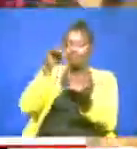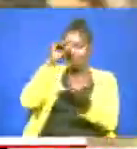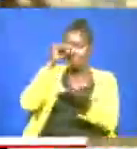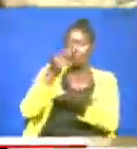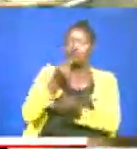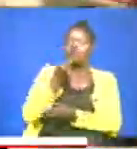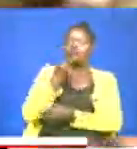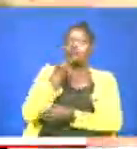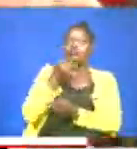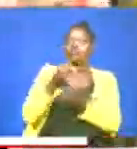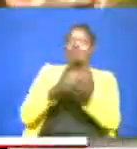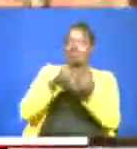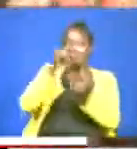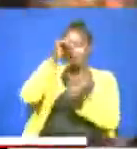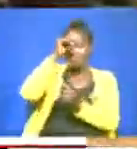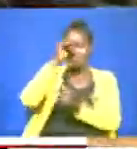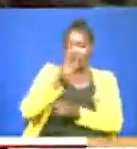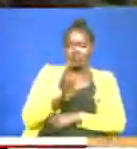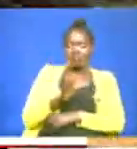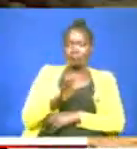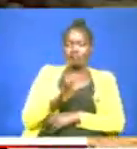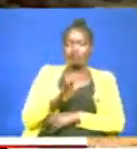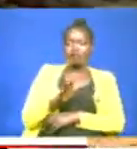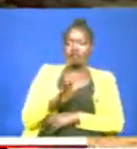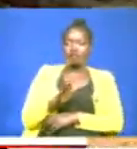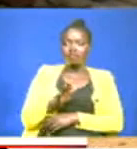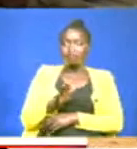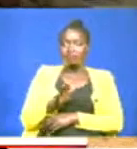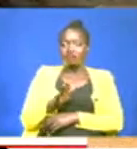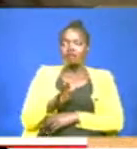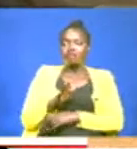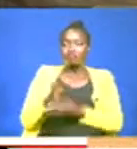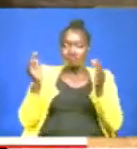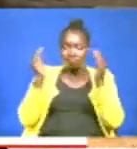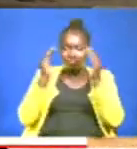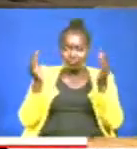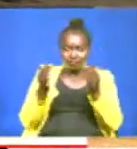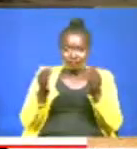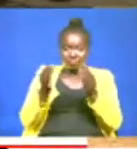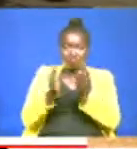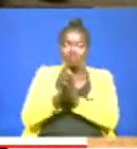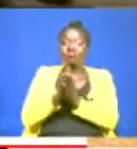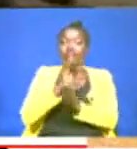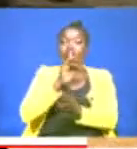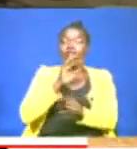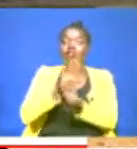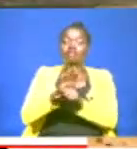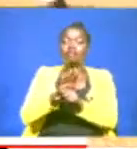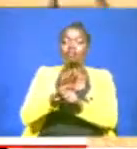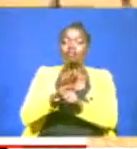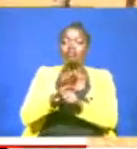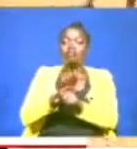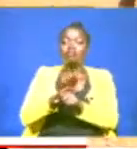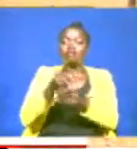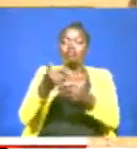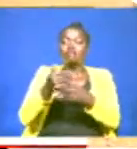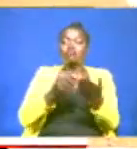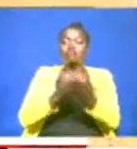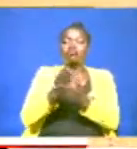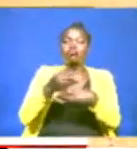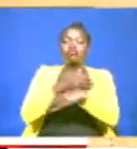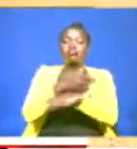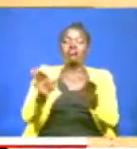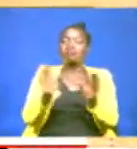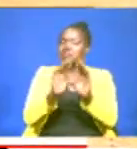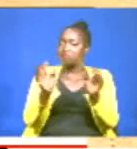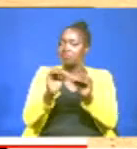Turkana, led by Governor Jeremiah Lomorukai, has committed to build a monument at the site to ensure the grave is not lost, as